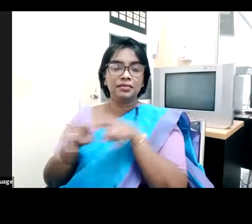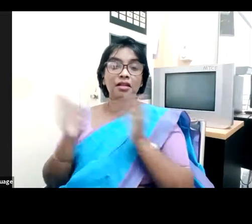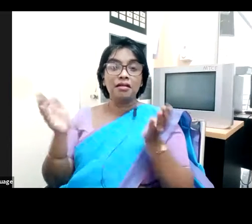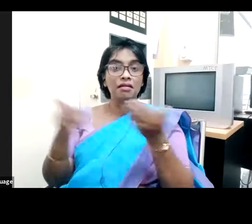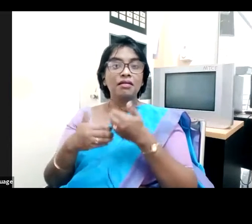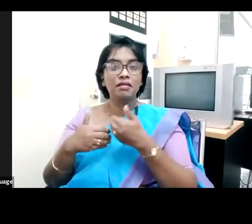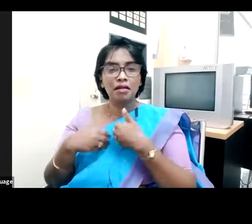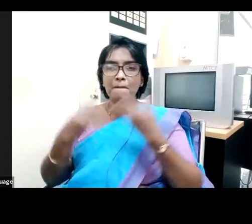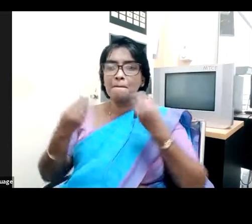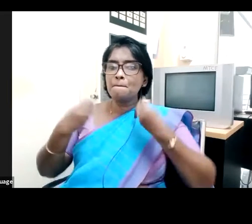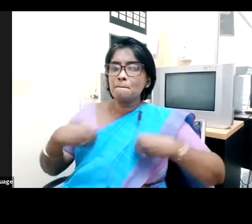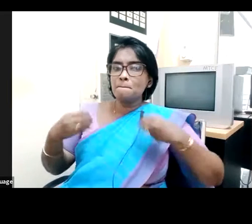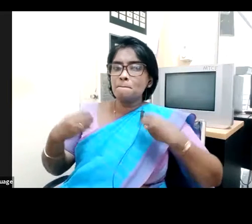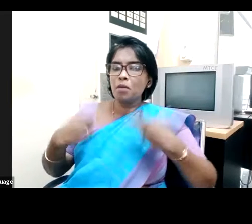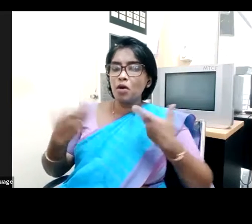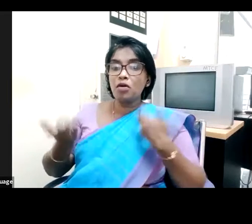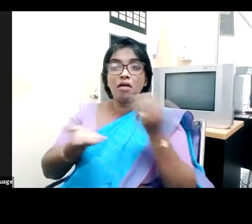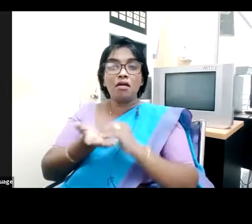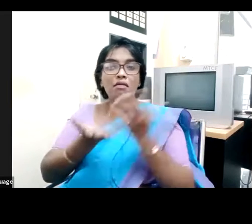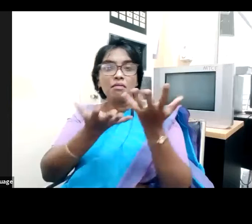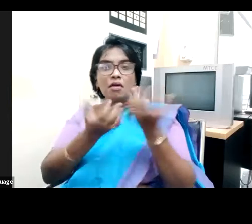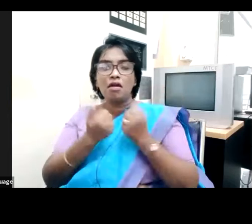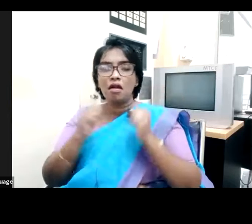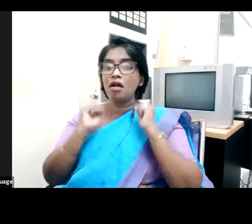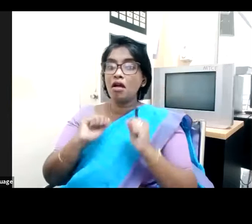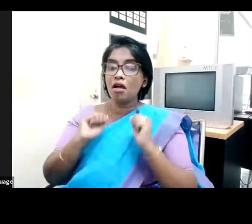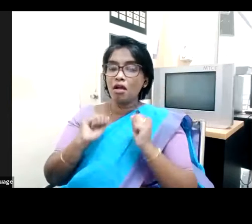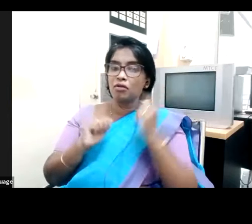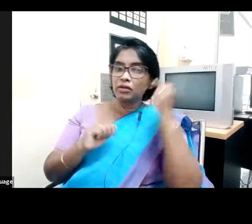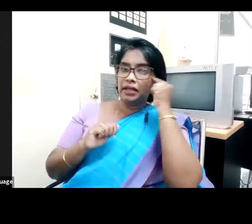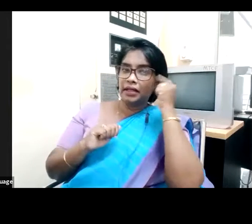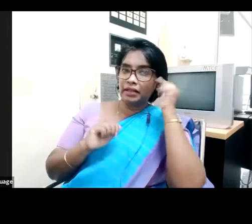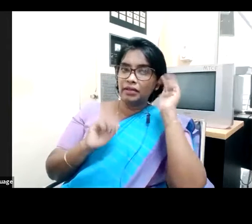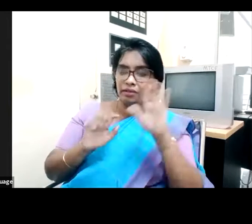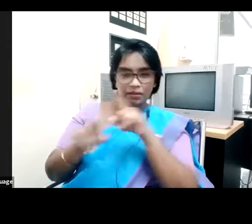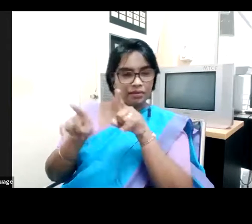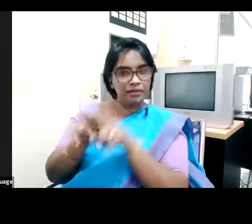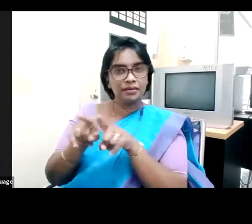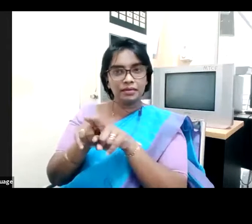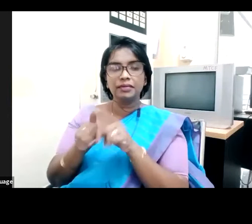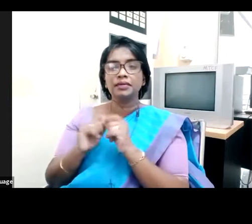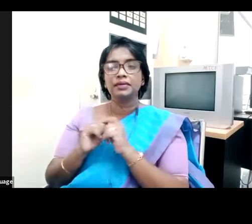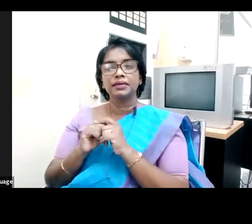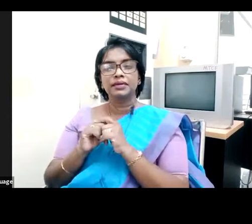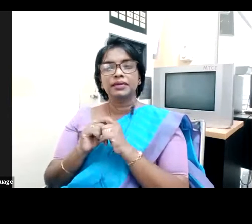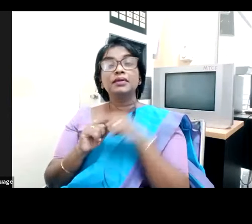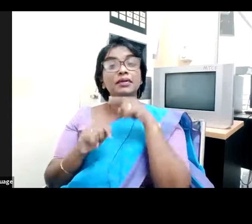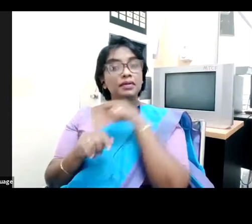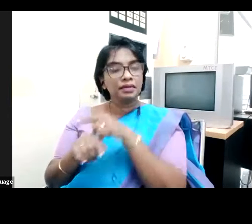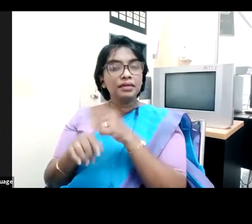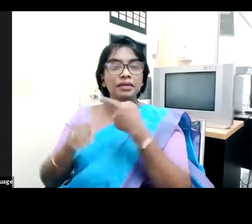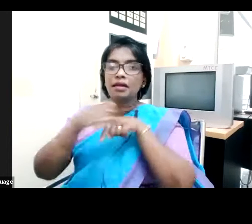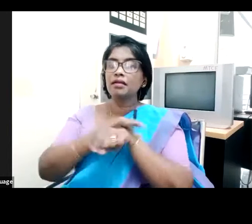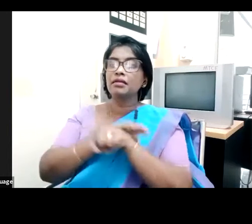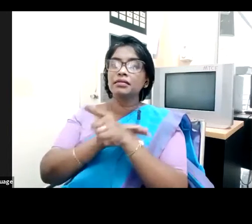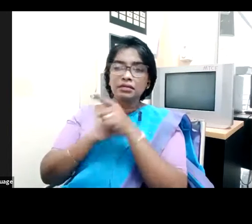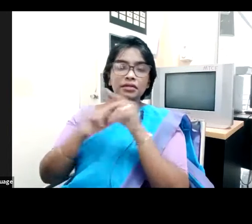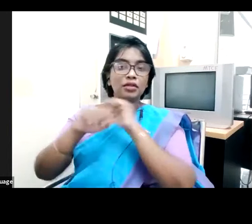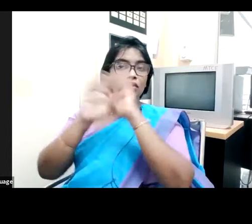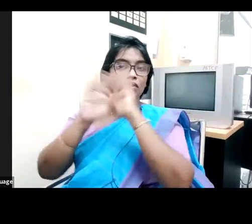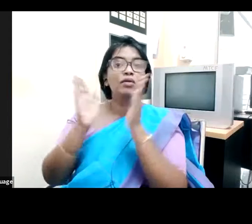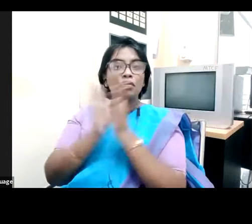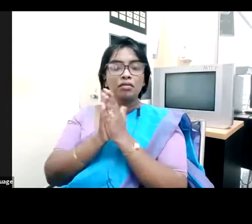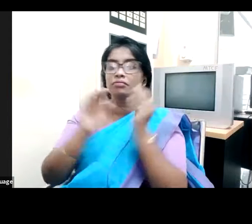way. Now, if we look at an inclusive workplace and business model,